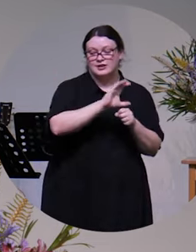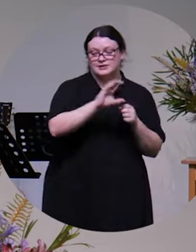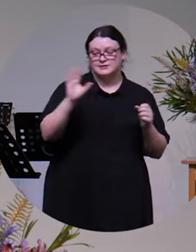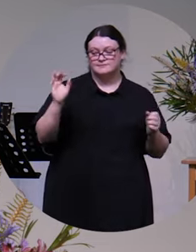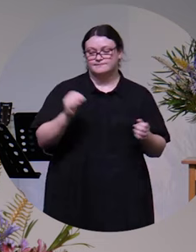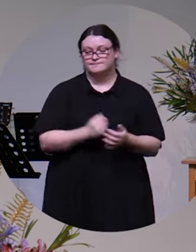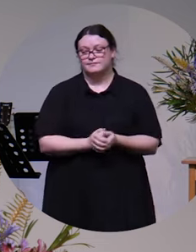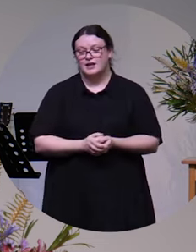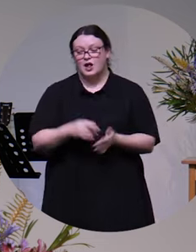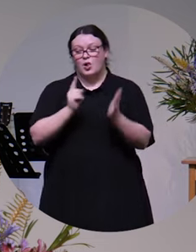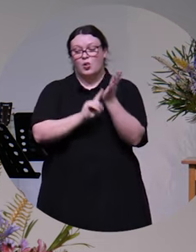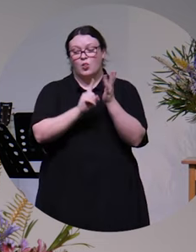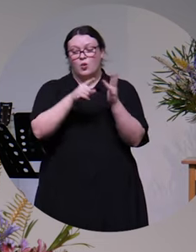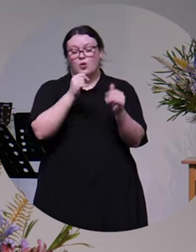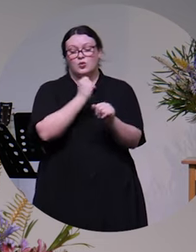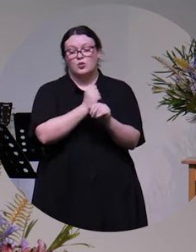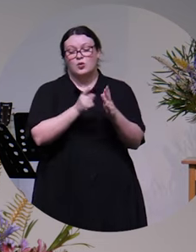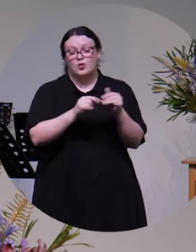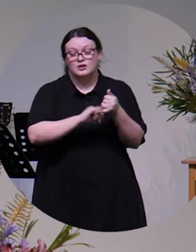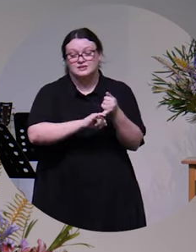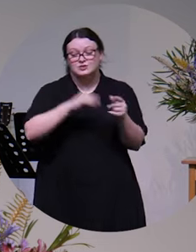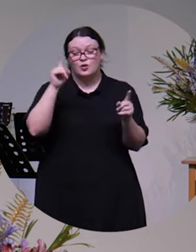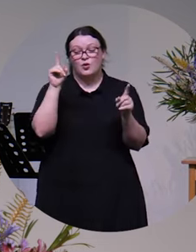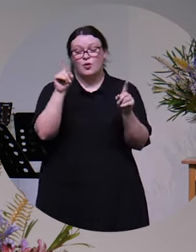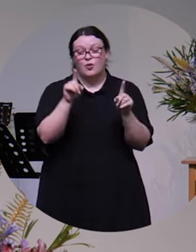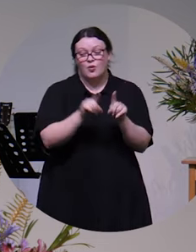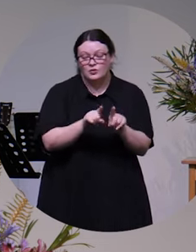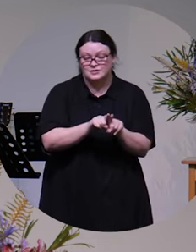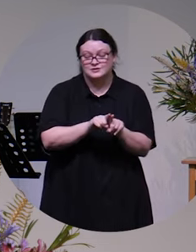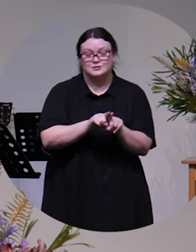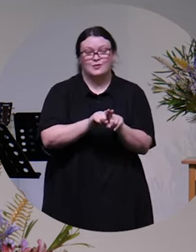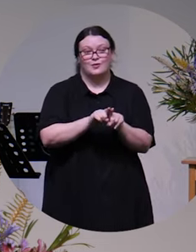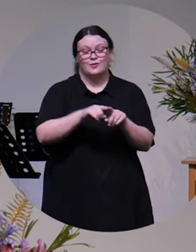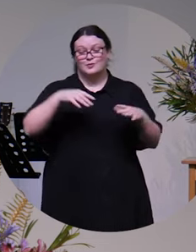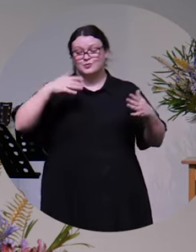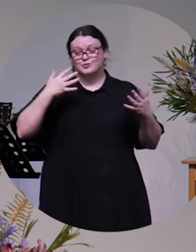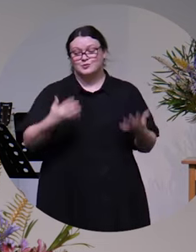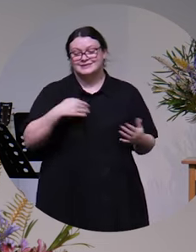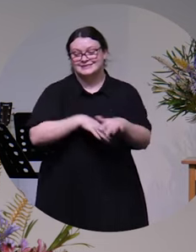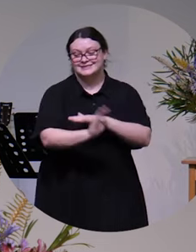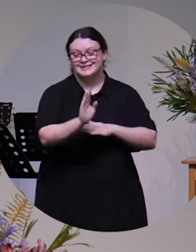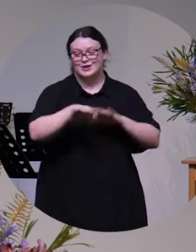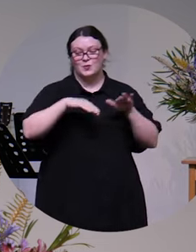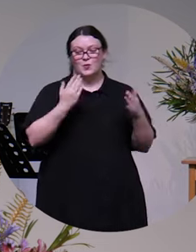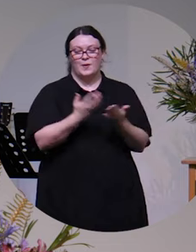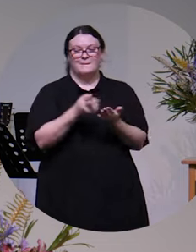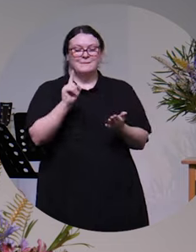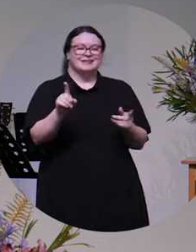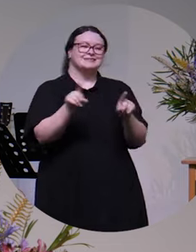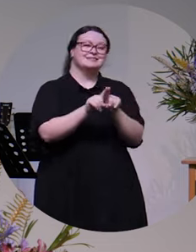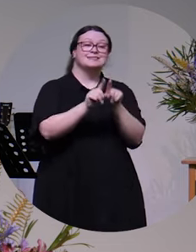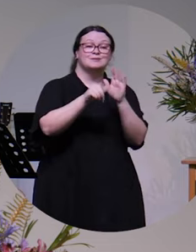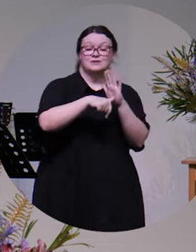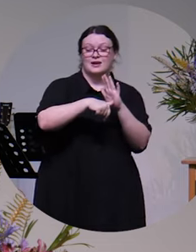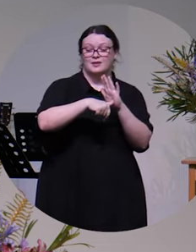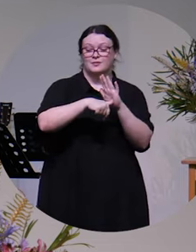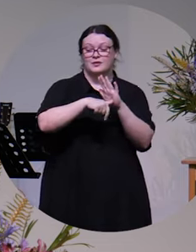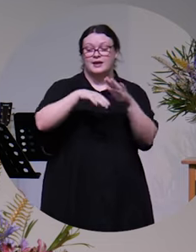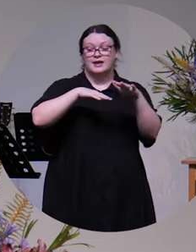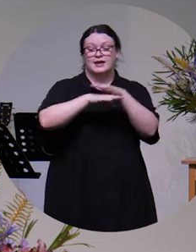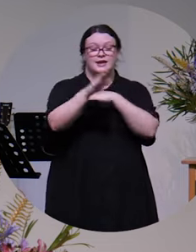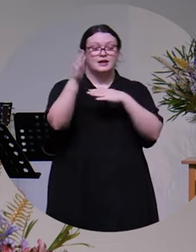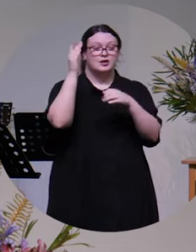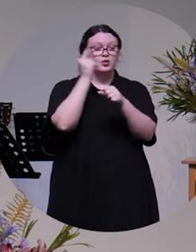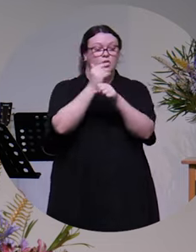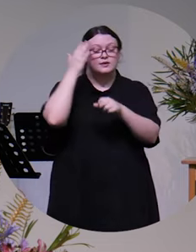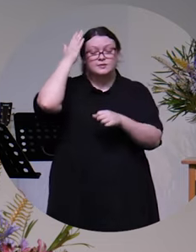All things came into being through him, and without him was not one thing that came into being. What